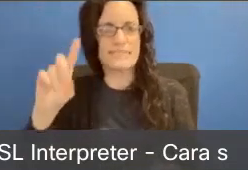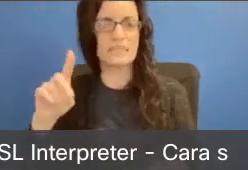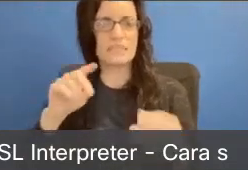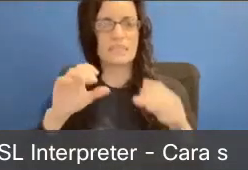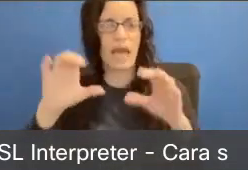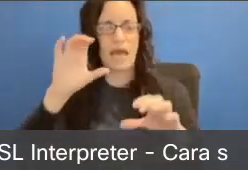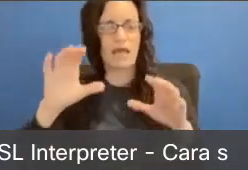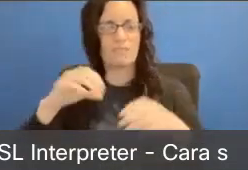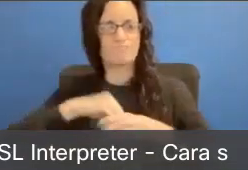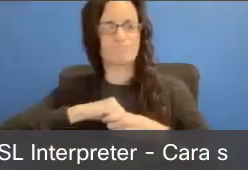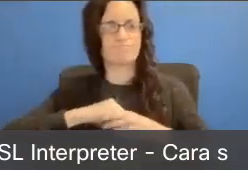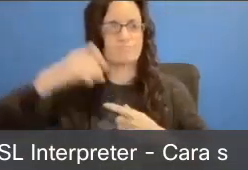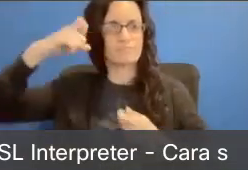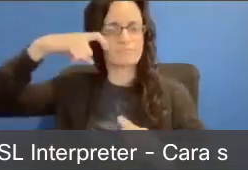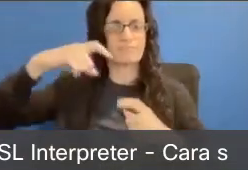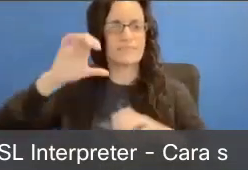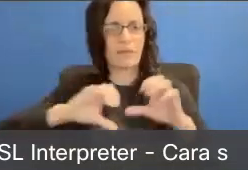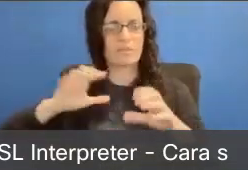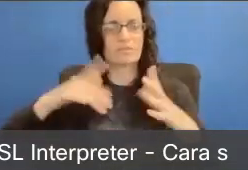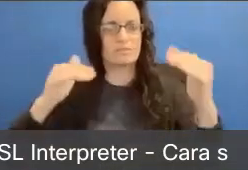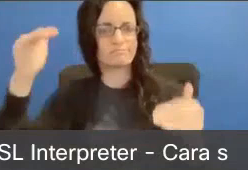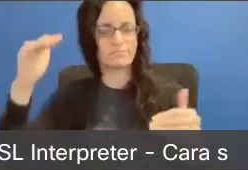for that. Real cold, hard,